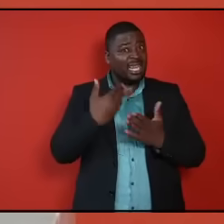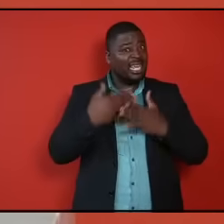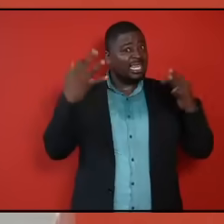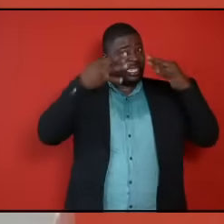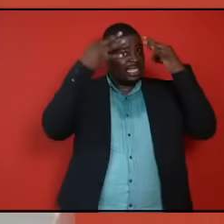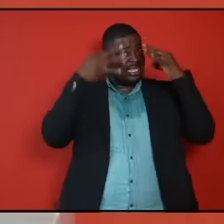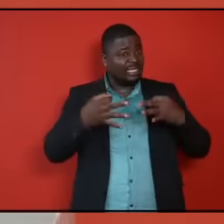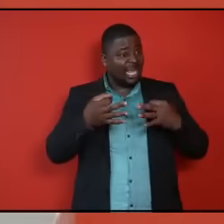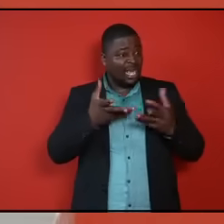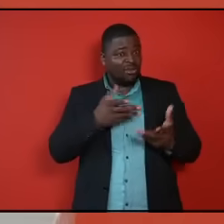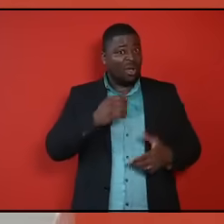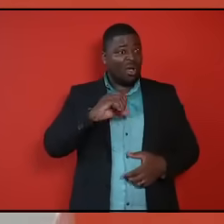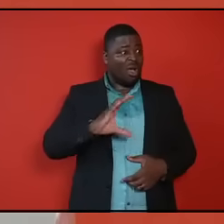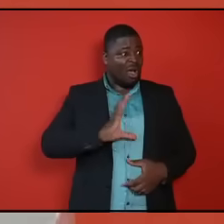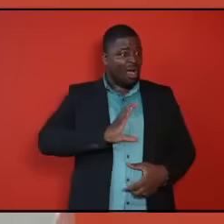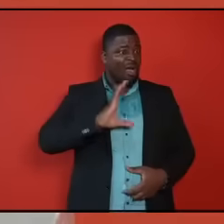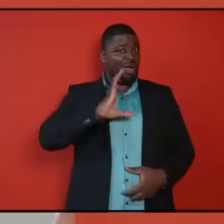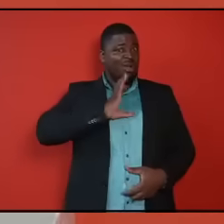was